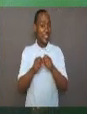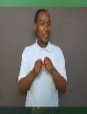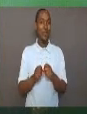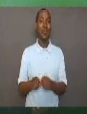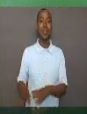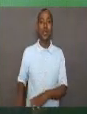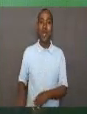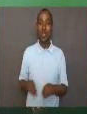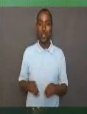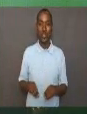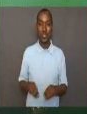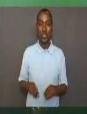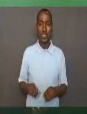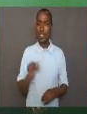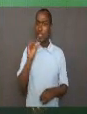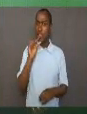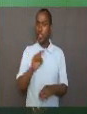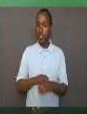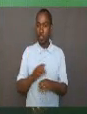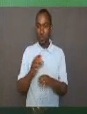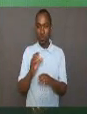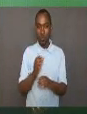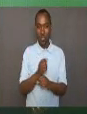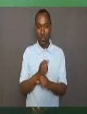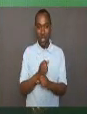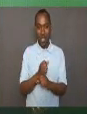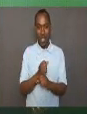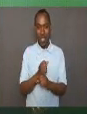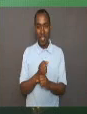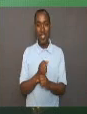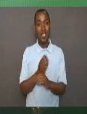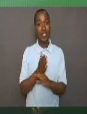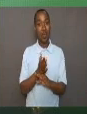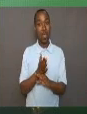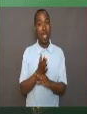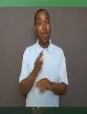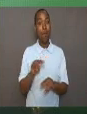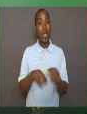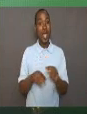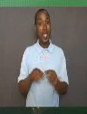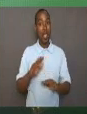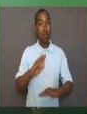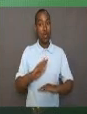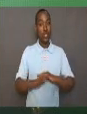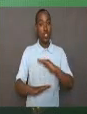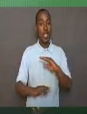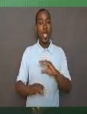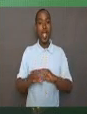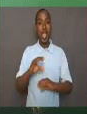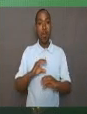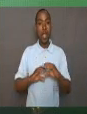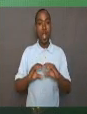Students, take a minute to compare the mechanical process and the